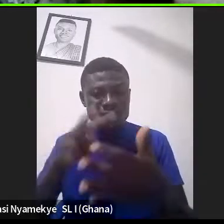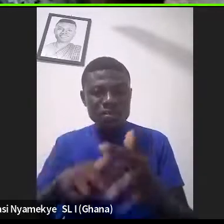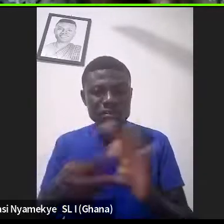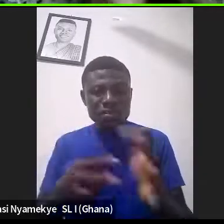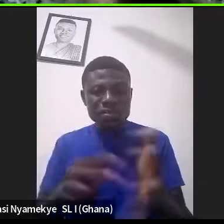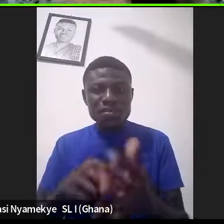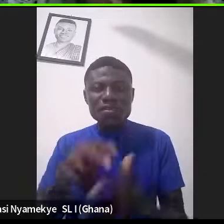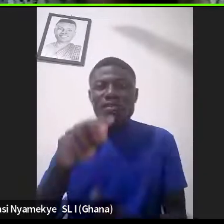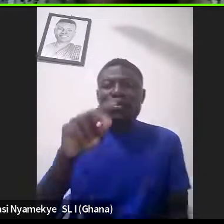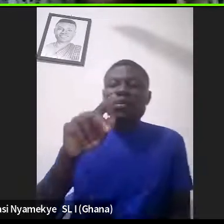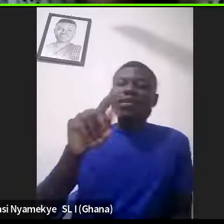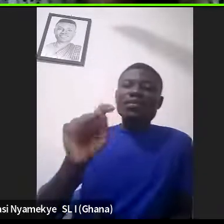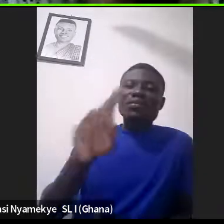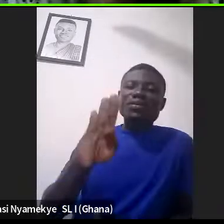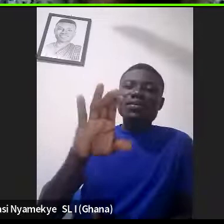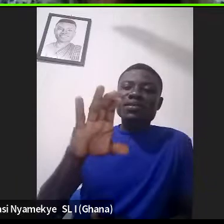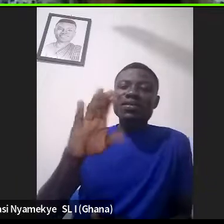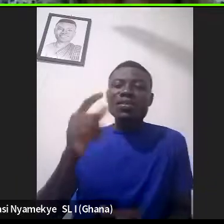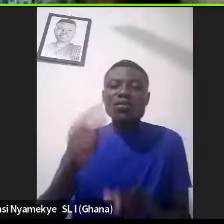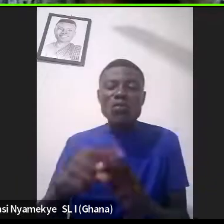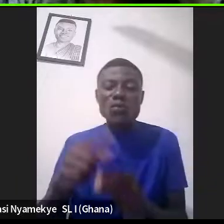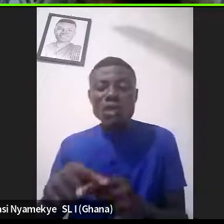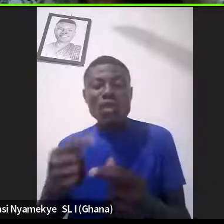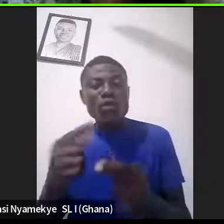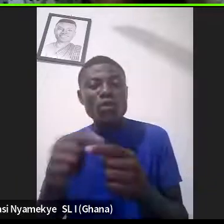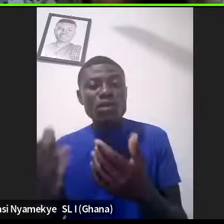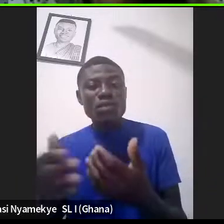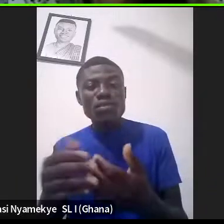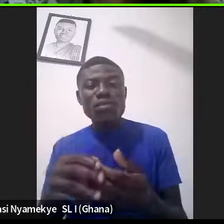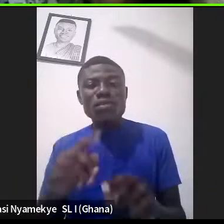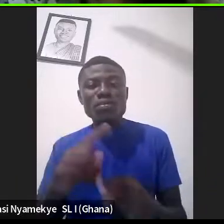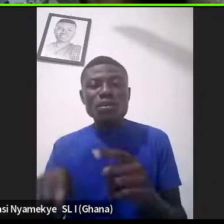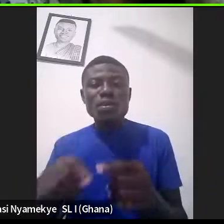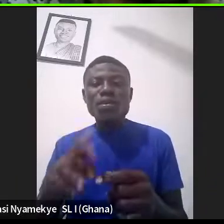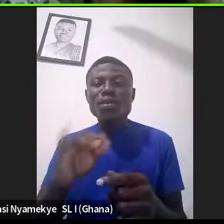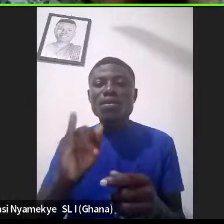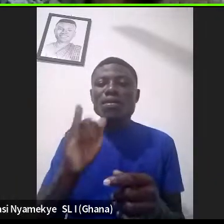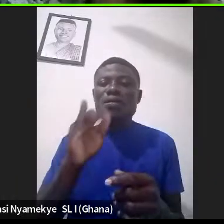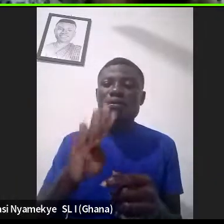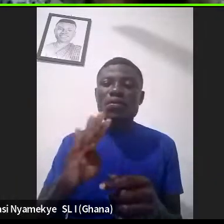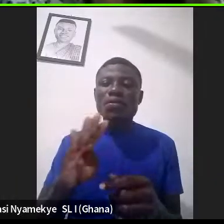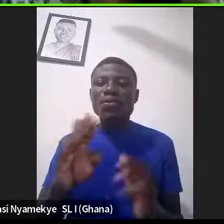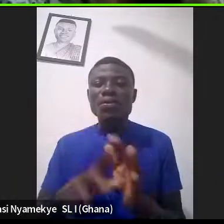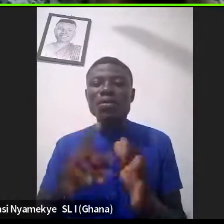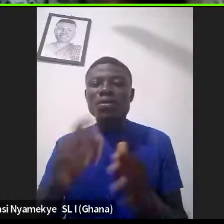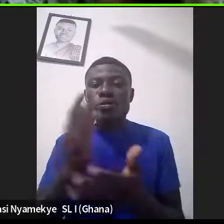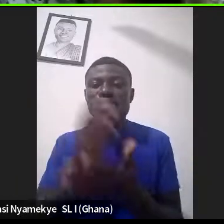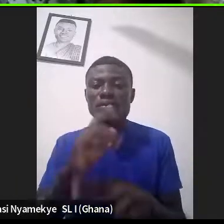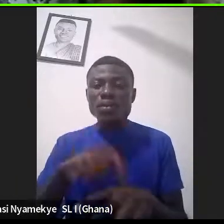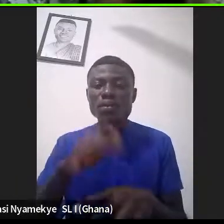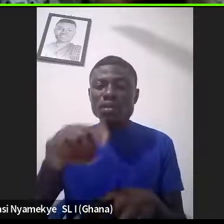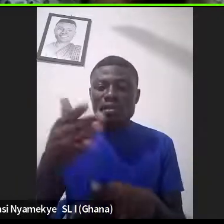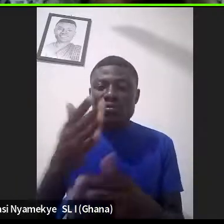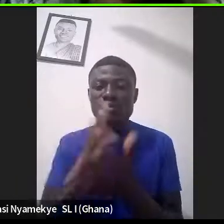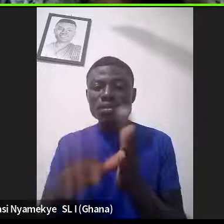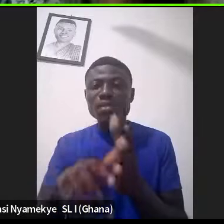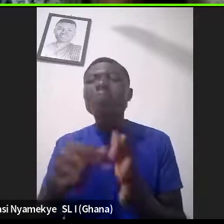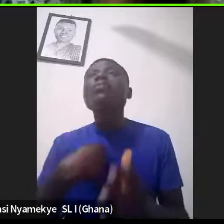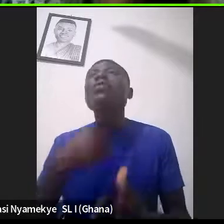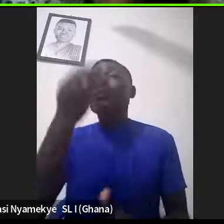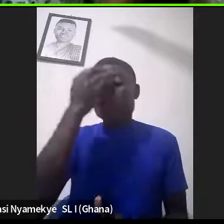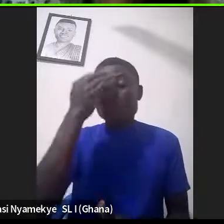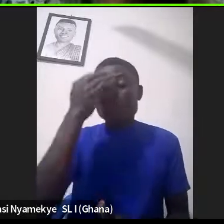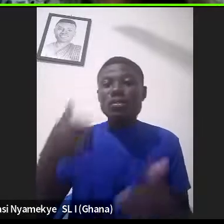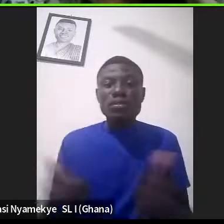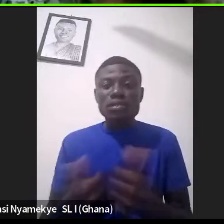like consonant, vowel, consonant, like rib, I often have to give him a pep talk, like, yes, I know this is challenging, but